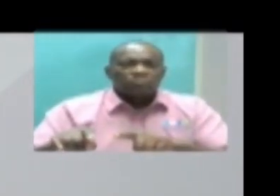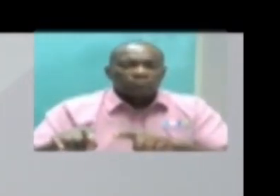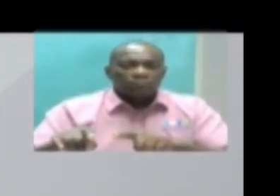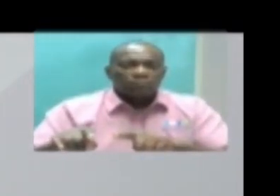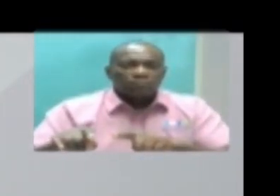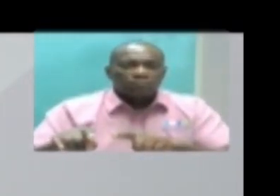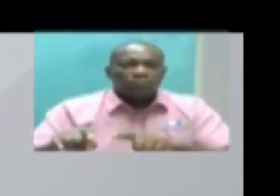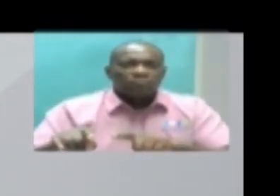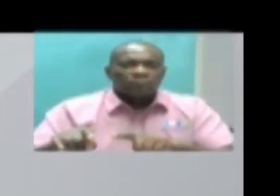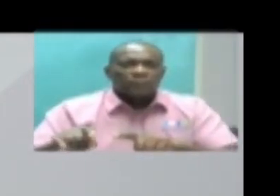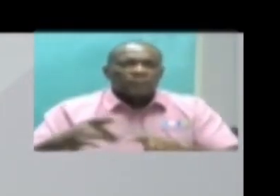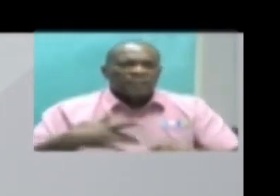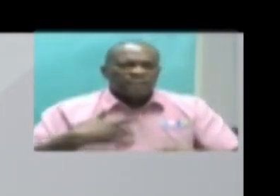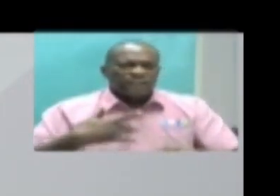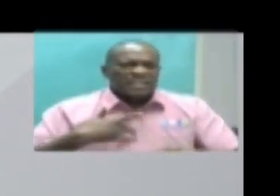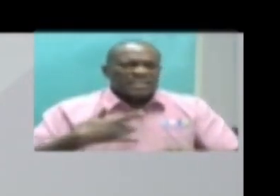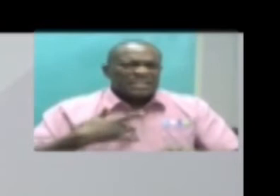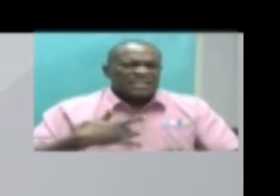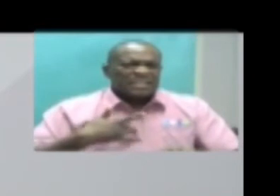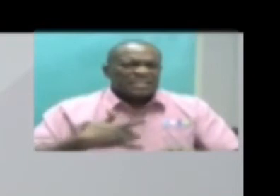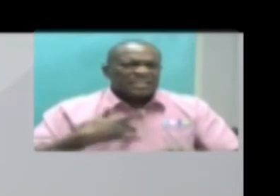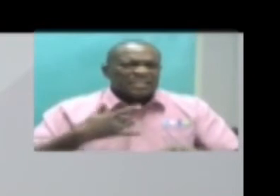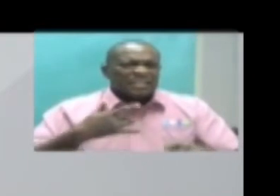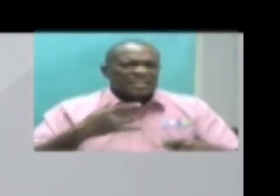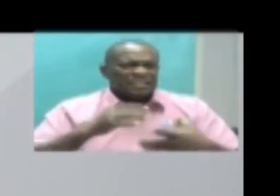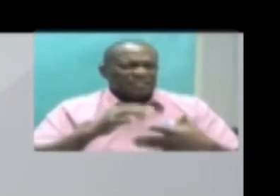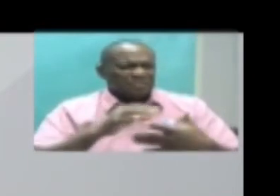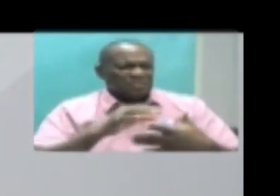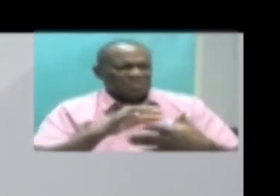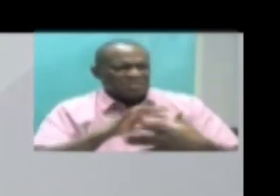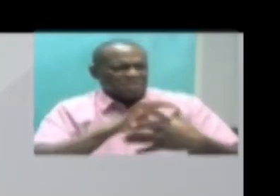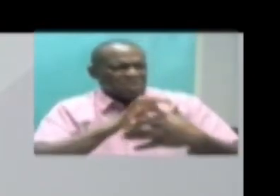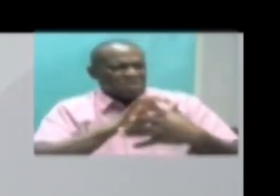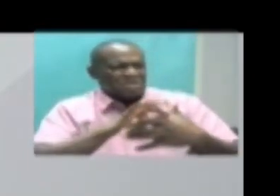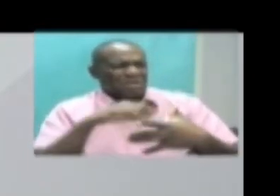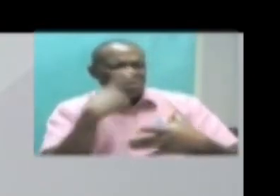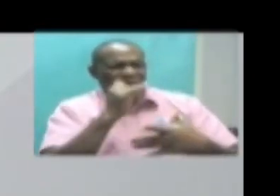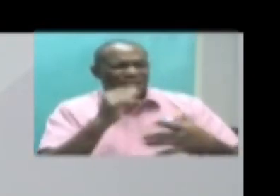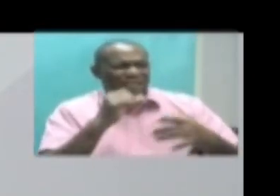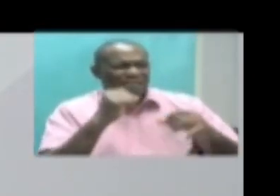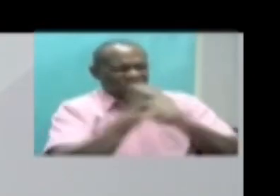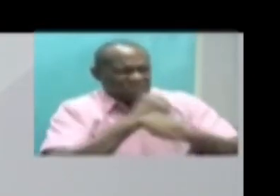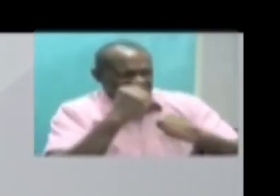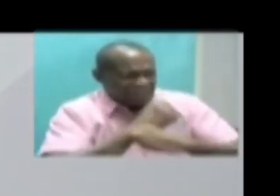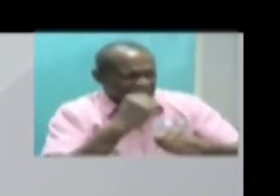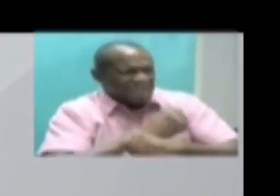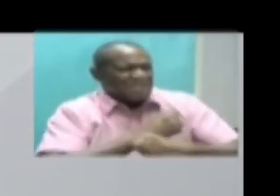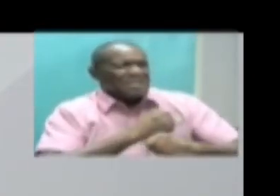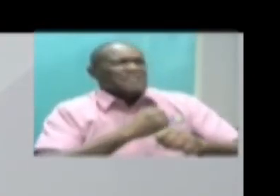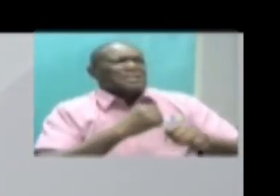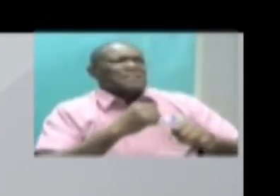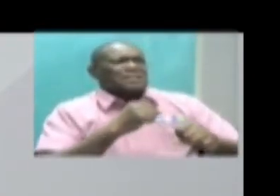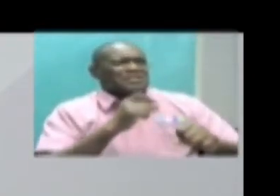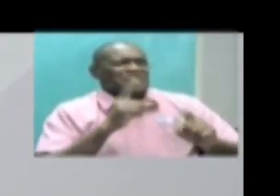They are feeding on a content of violence that's coming across all the platforms, the movies we watch,